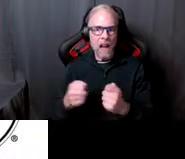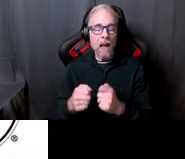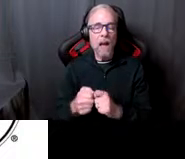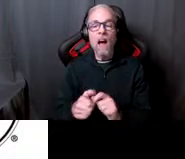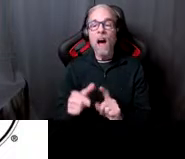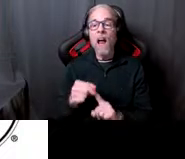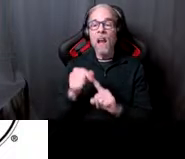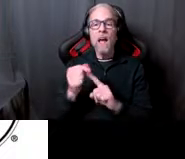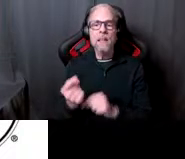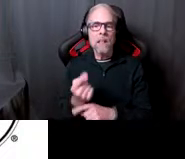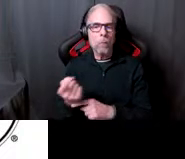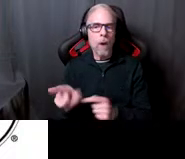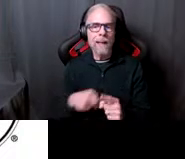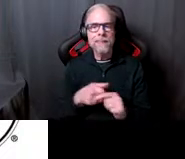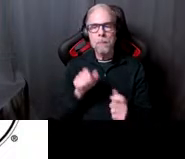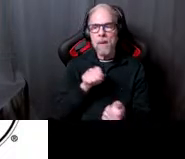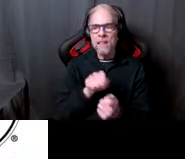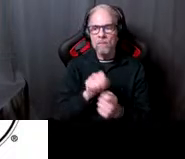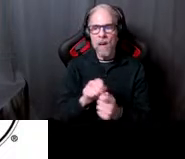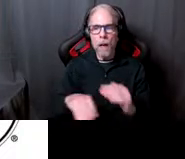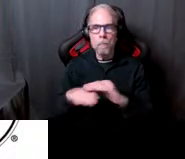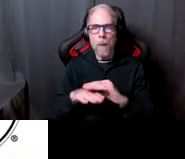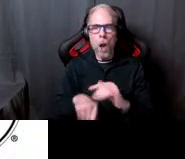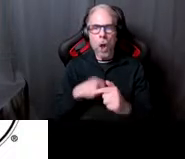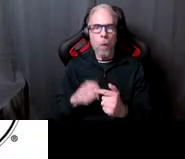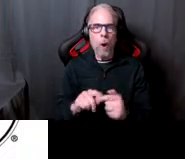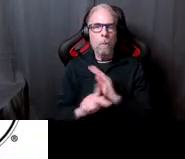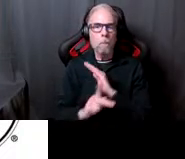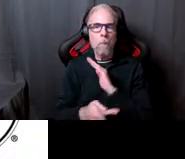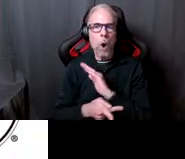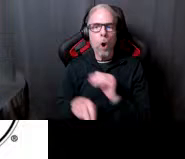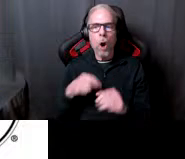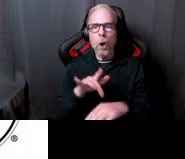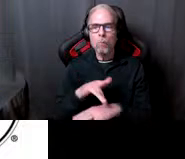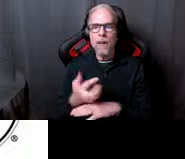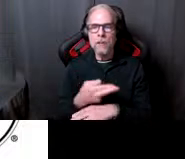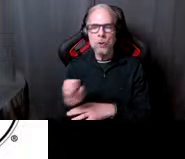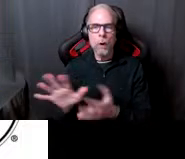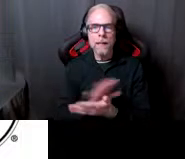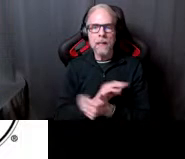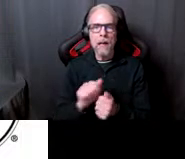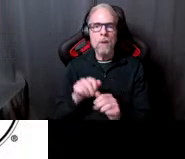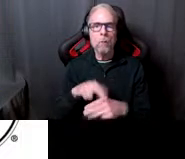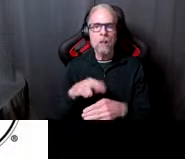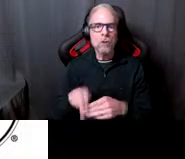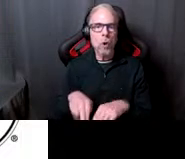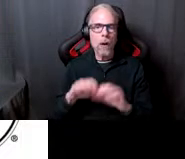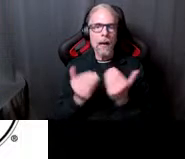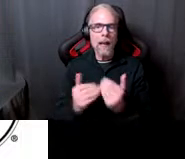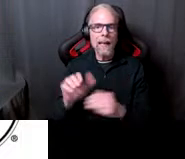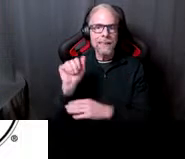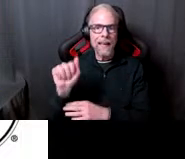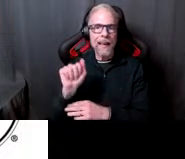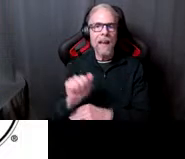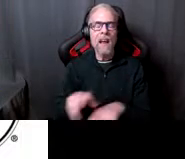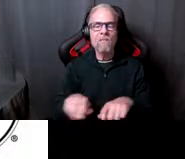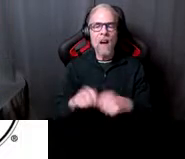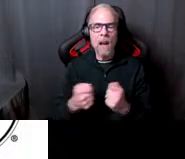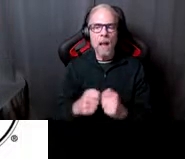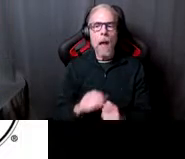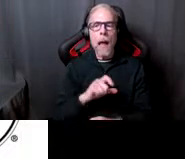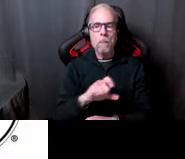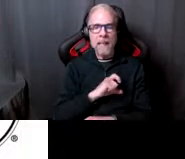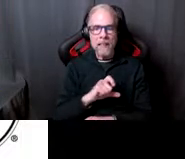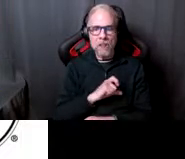otherwise specified below, or park resources are damaged, resulting in a Class A violation. Peace officers may cite